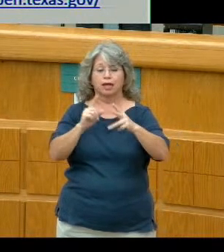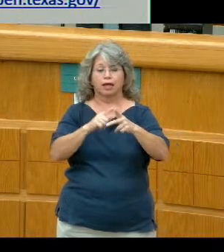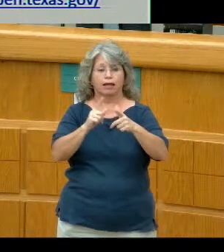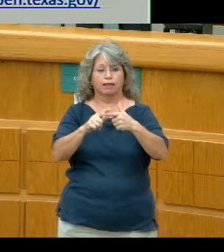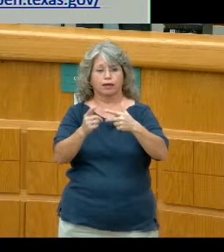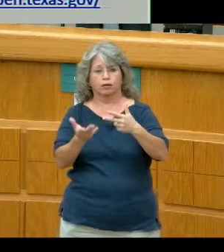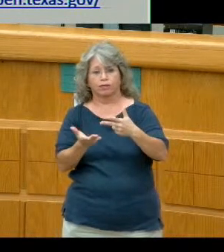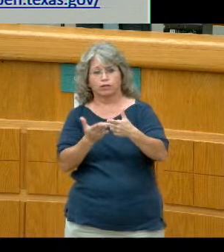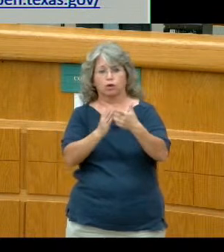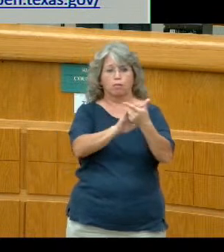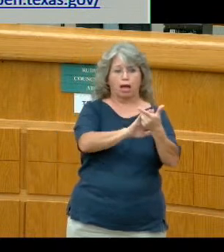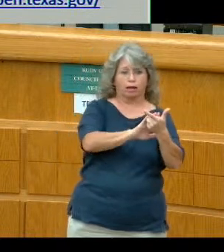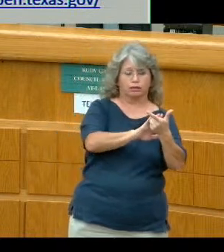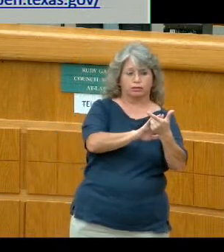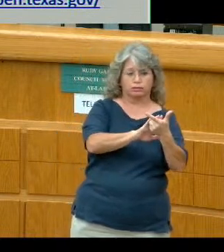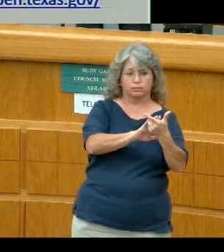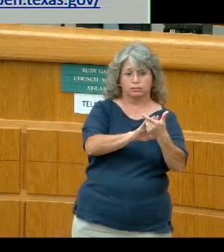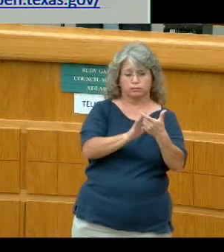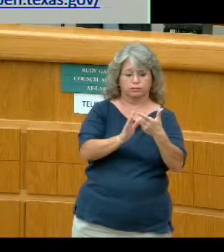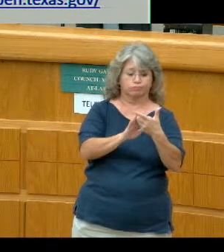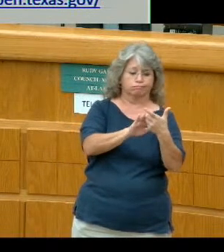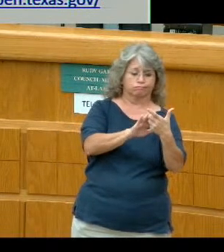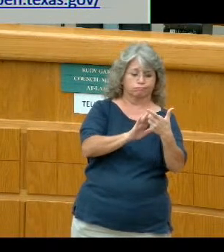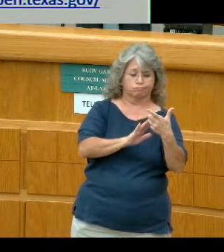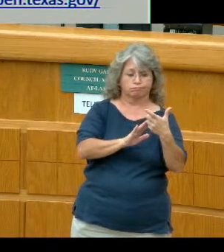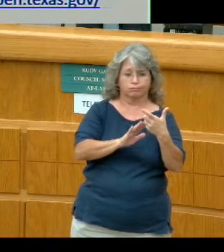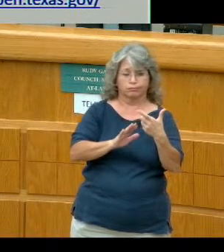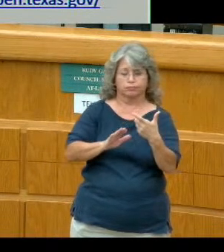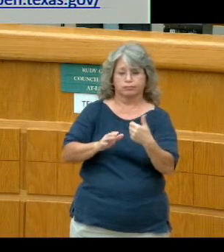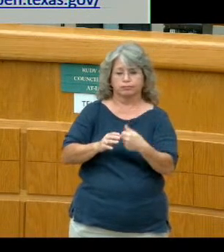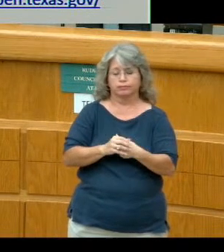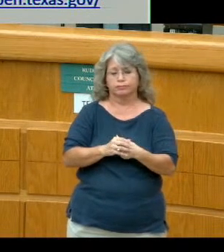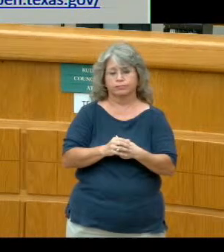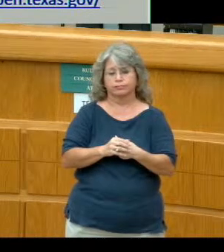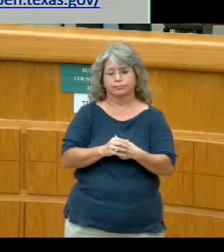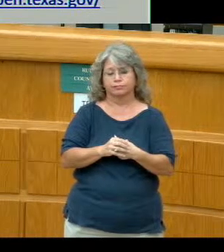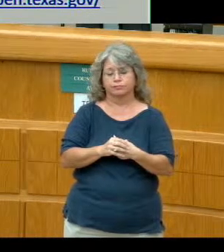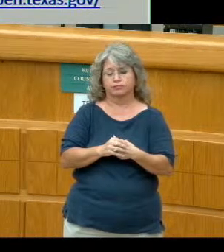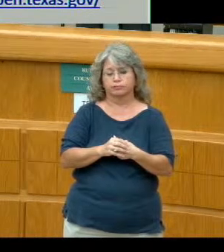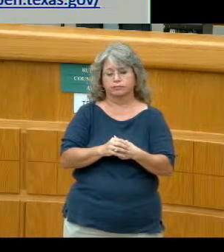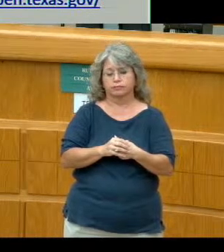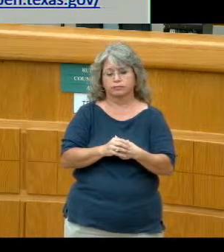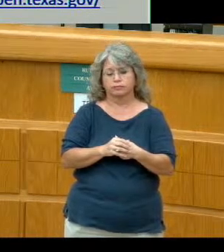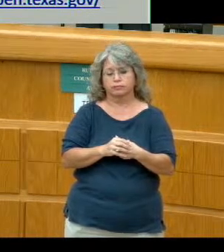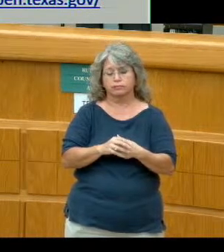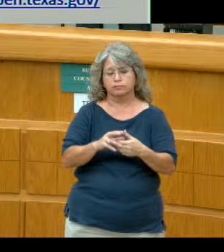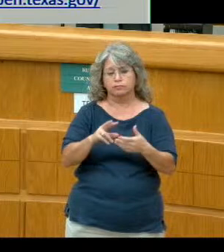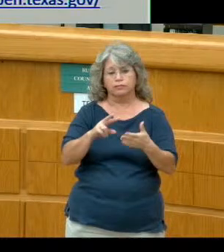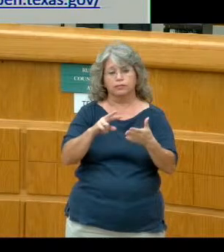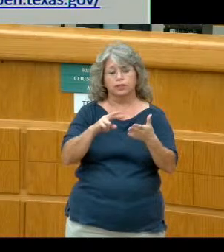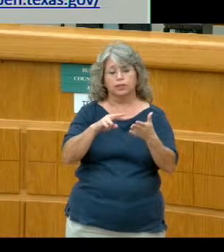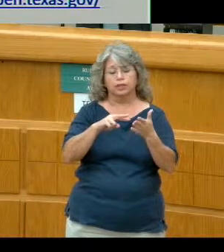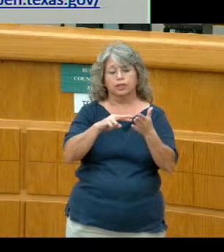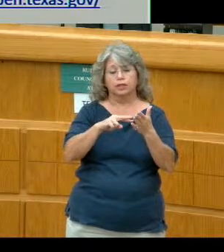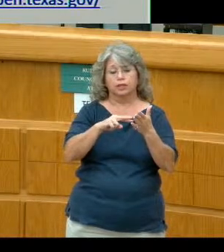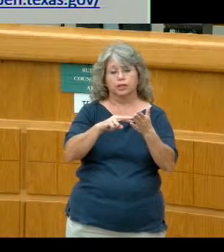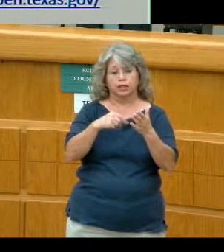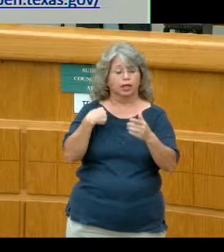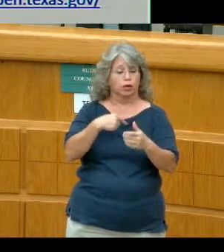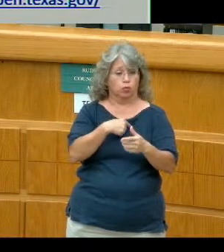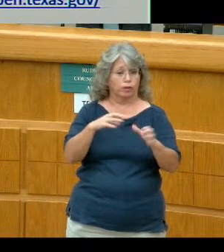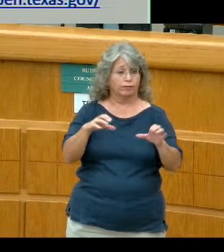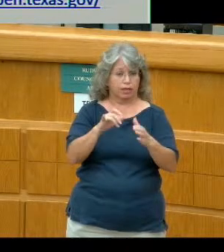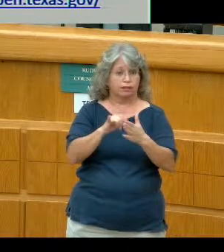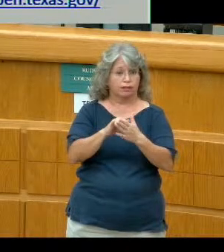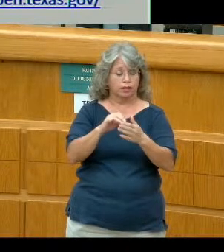were over the summer with Open Texas phase 1.5. So what that means is that,